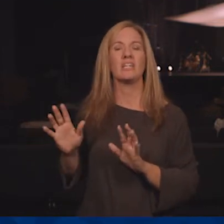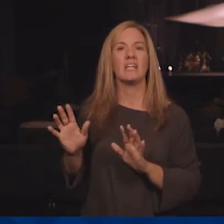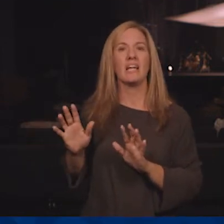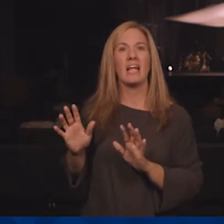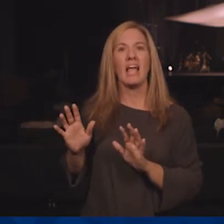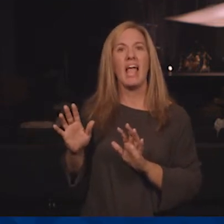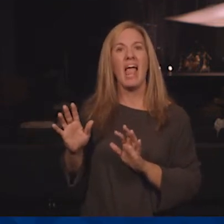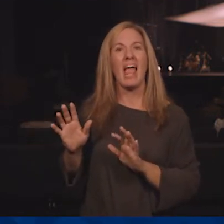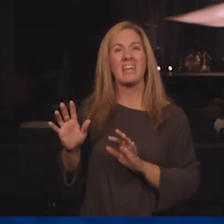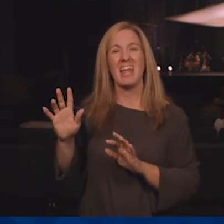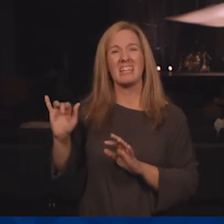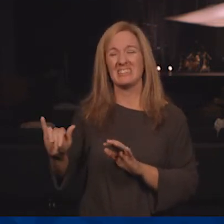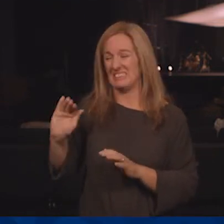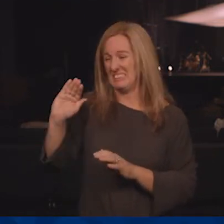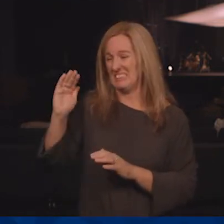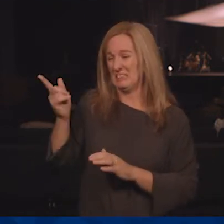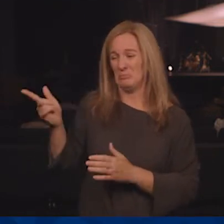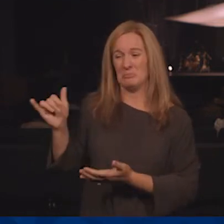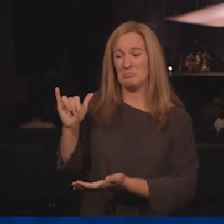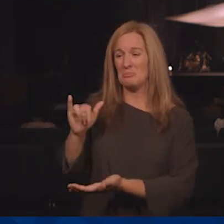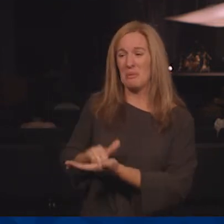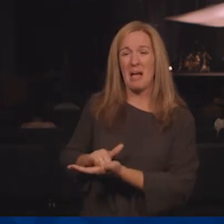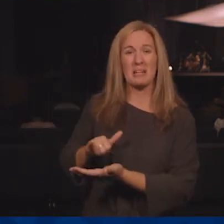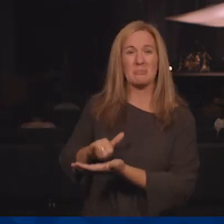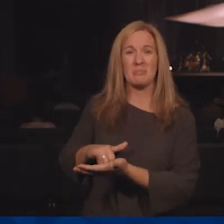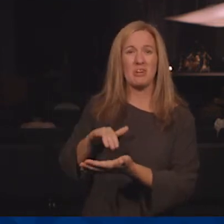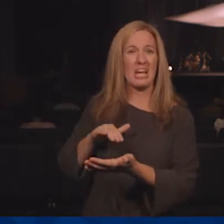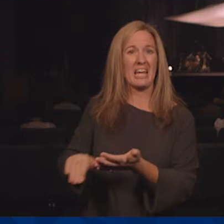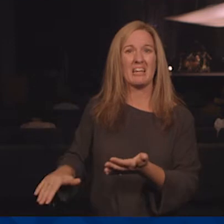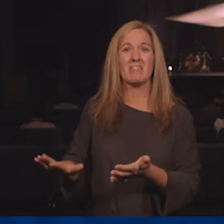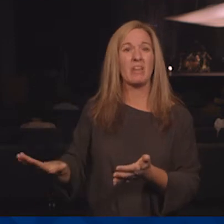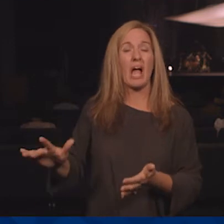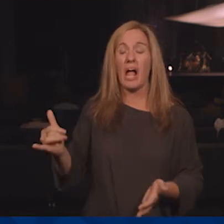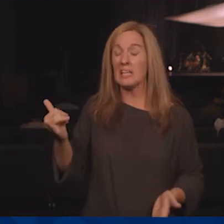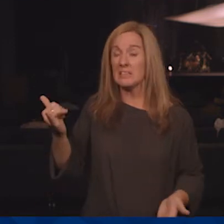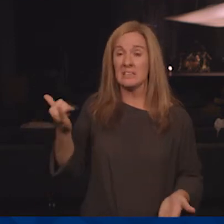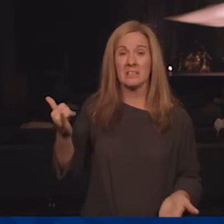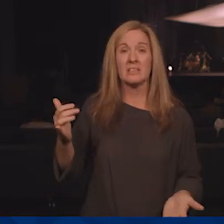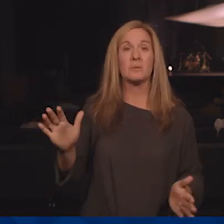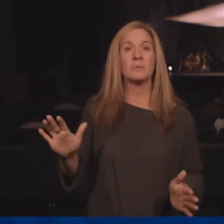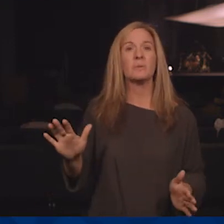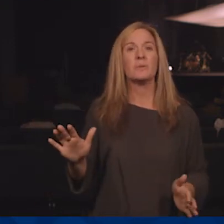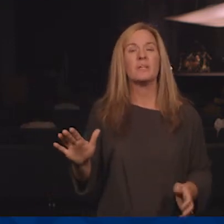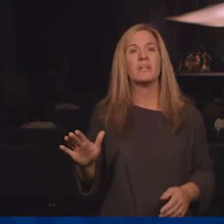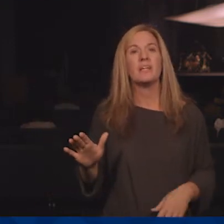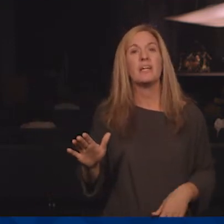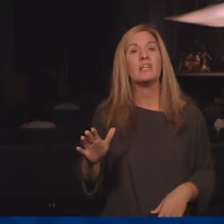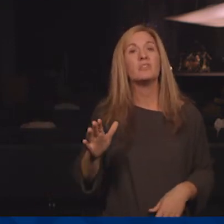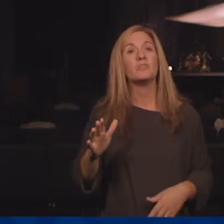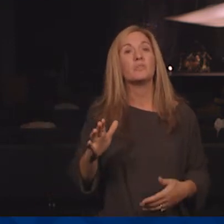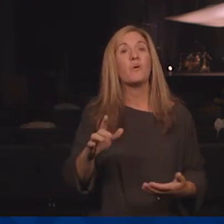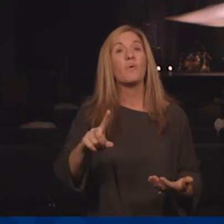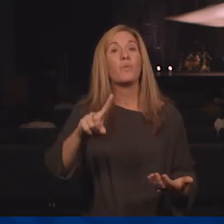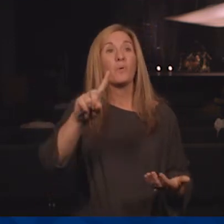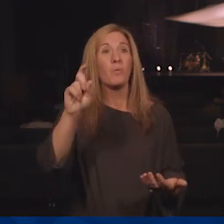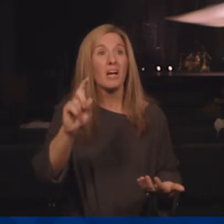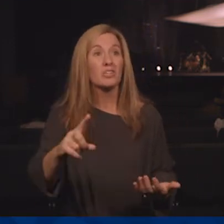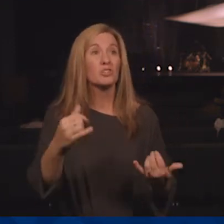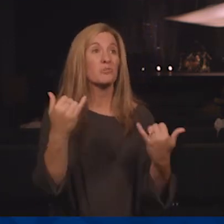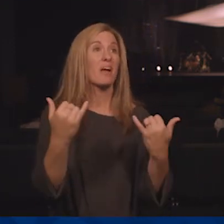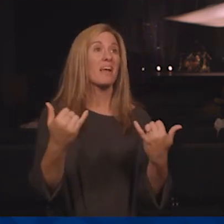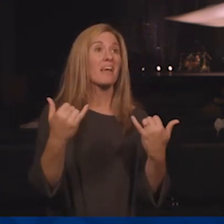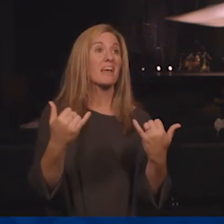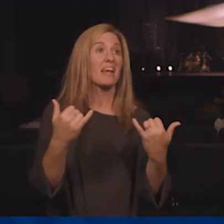seems so far. And the question in mind right now, wherever you are listening,